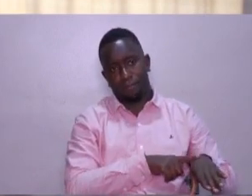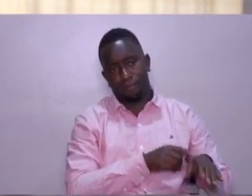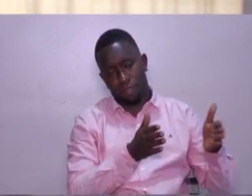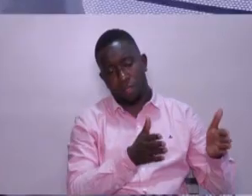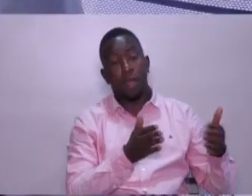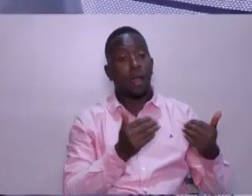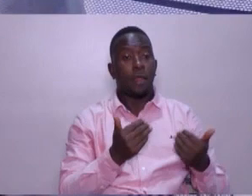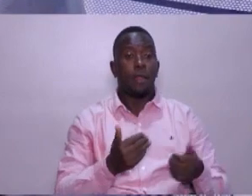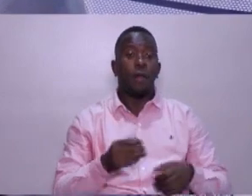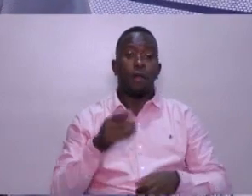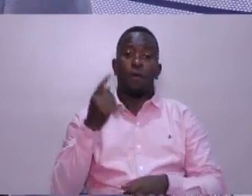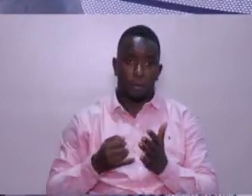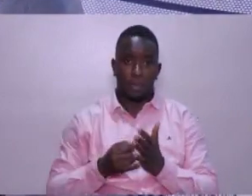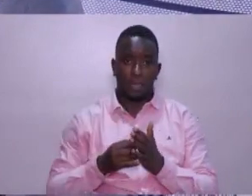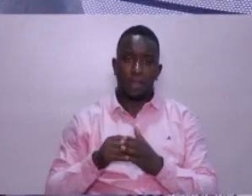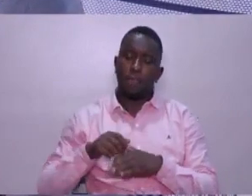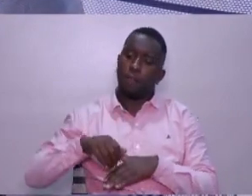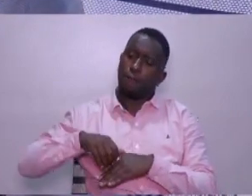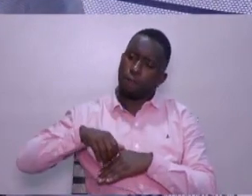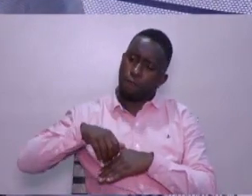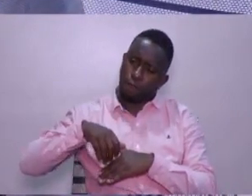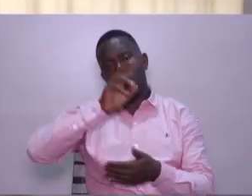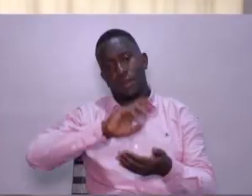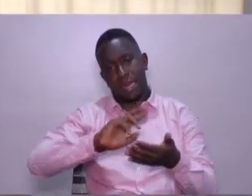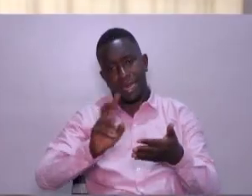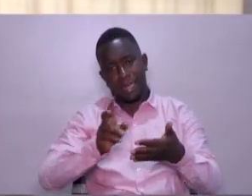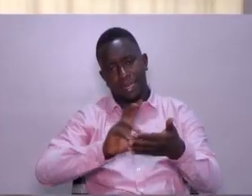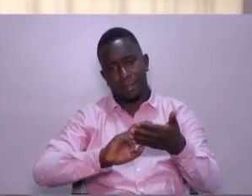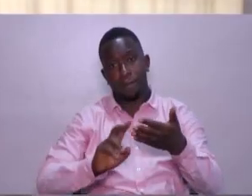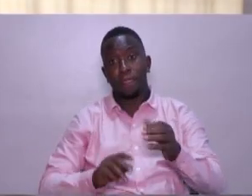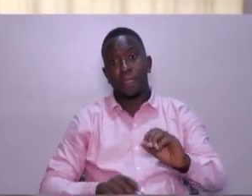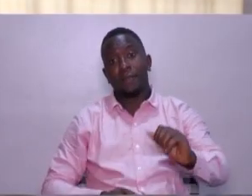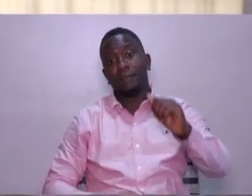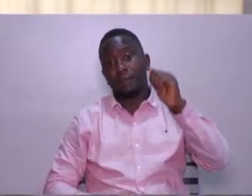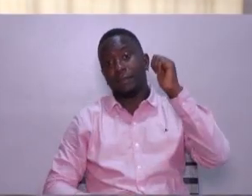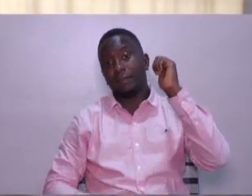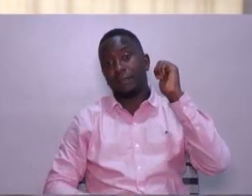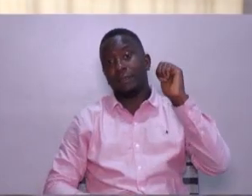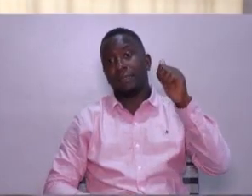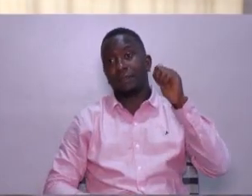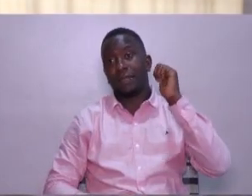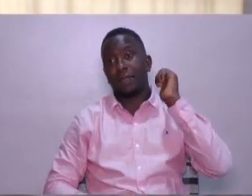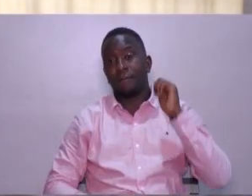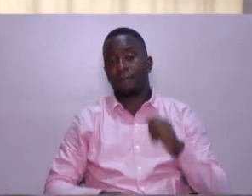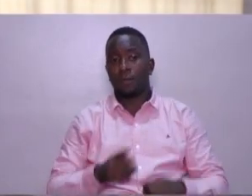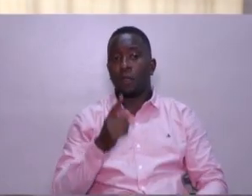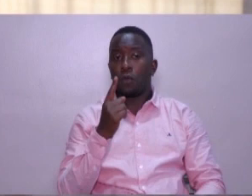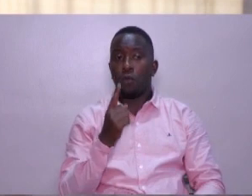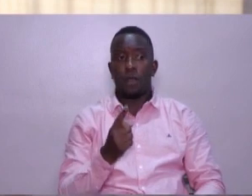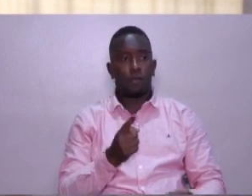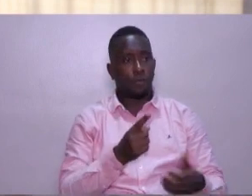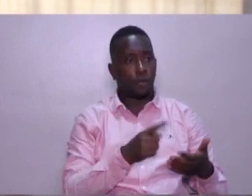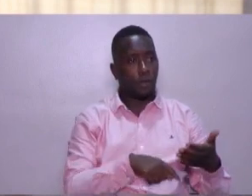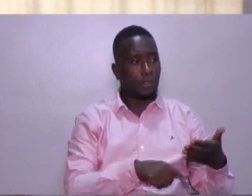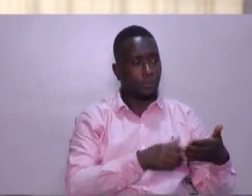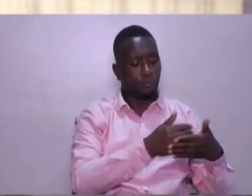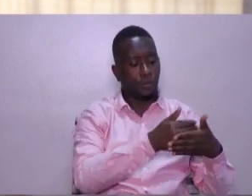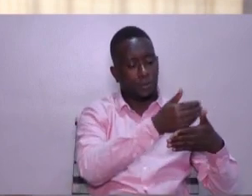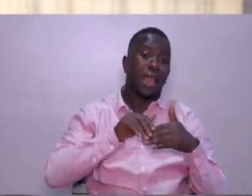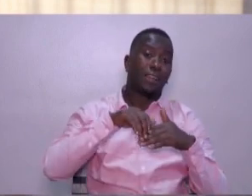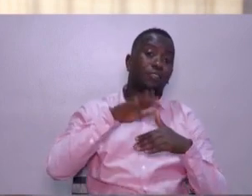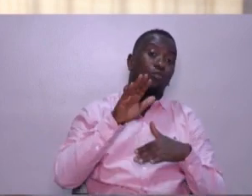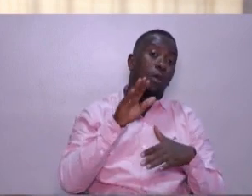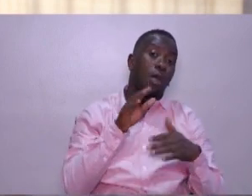One final component is the further reading. Now, for further reading, yesterday on one of the slides, for further reading, I said you can include